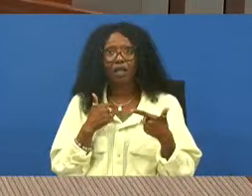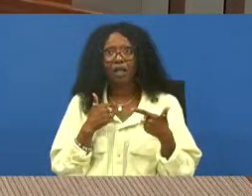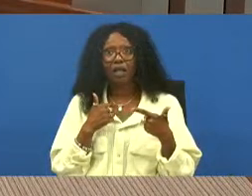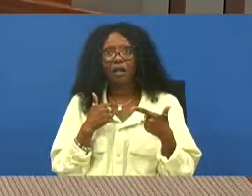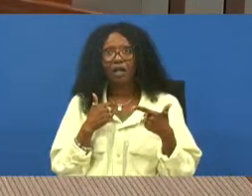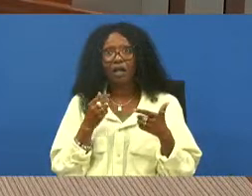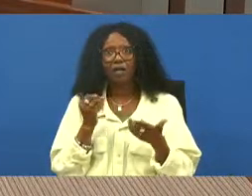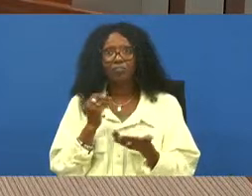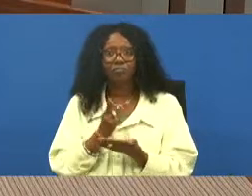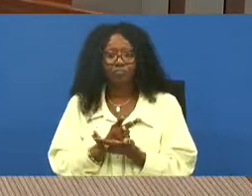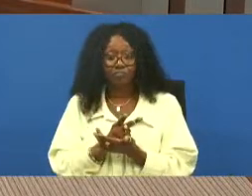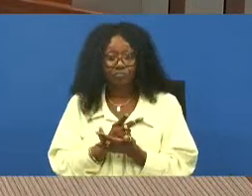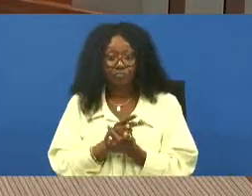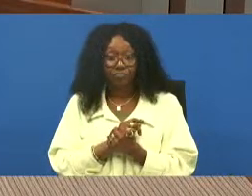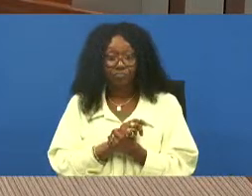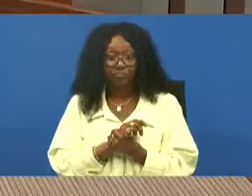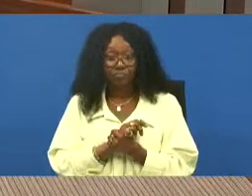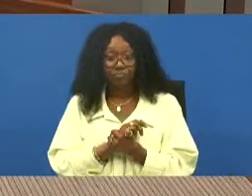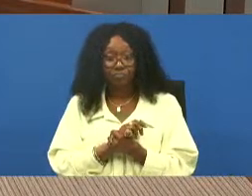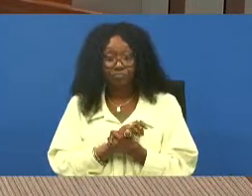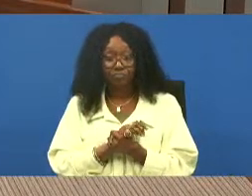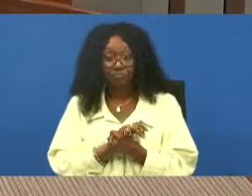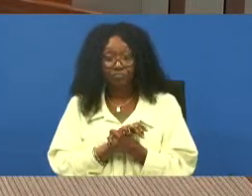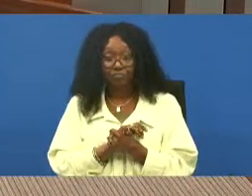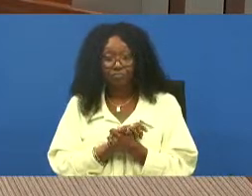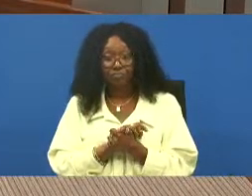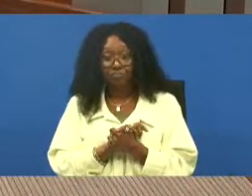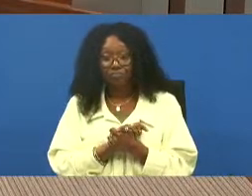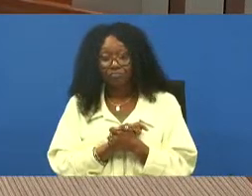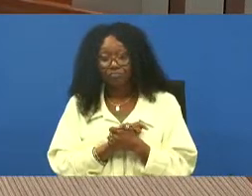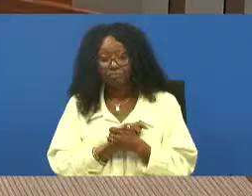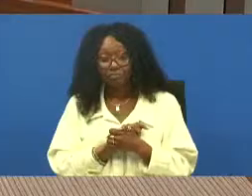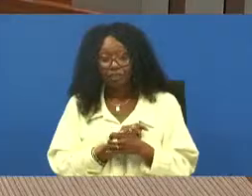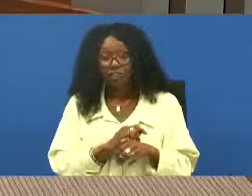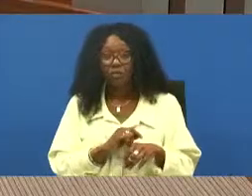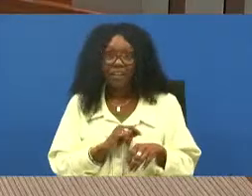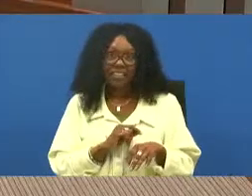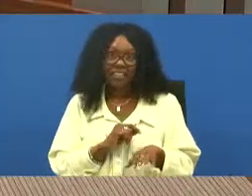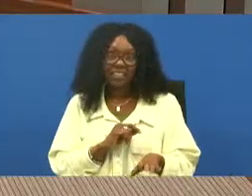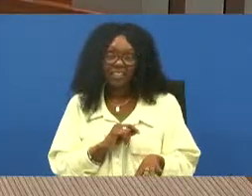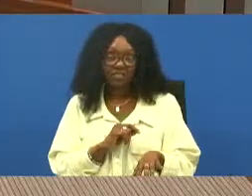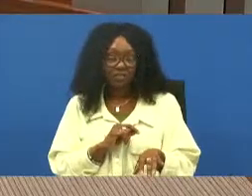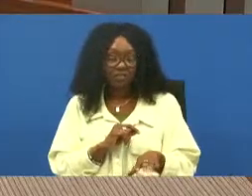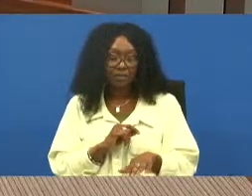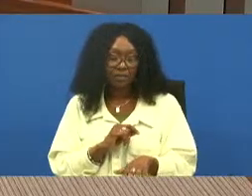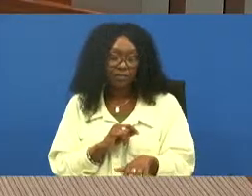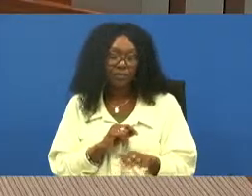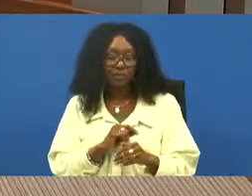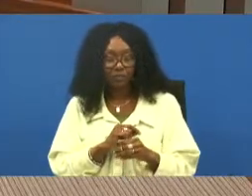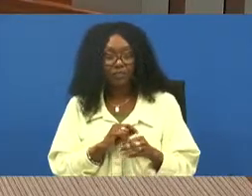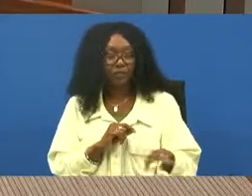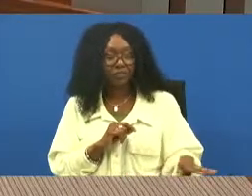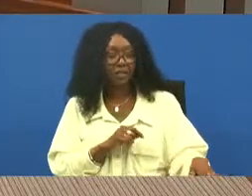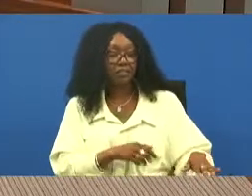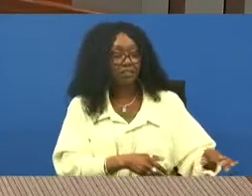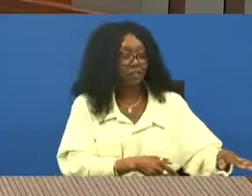Seeing none, motion carries. Mr. Hurst, opposition. Anybody else opposed? Motion carries.